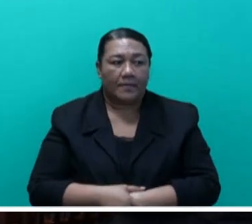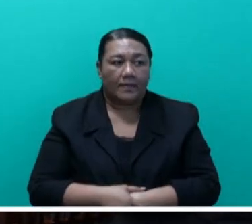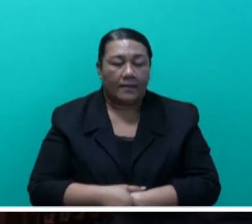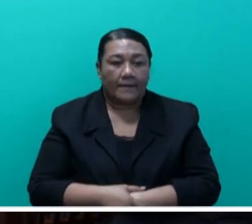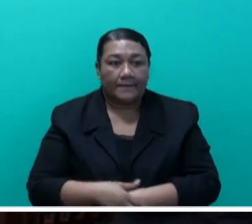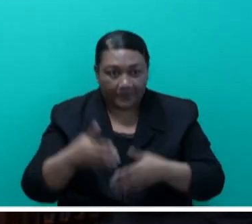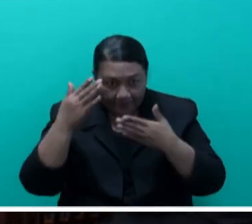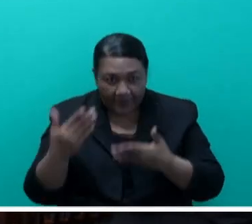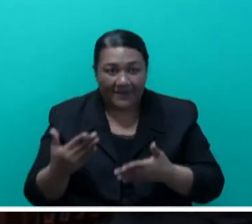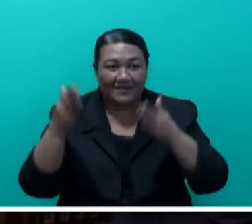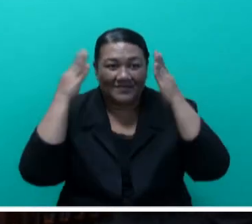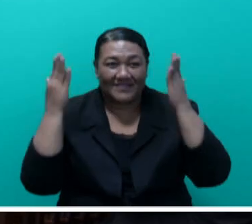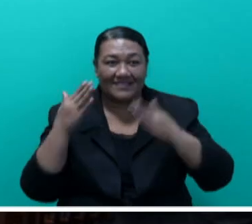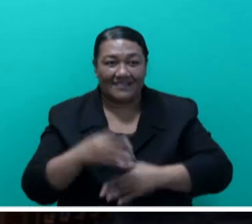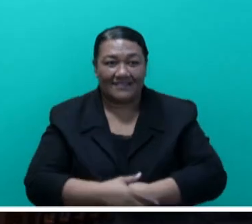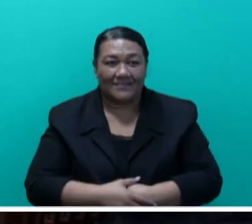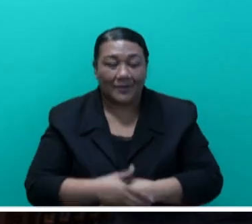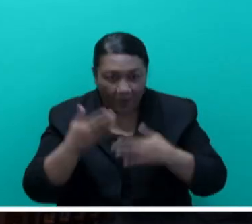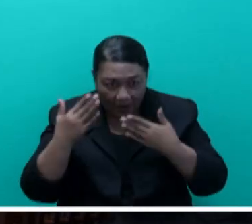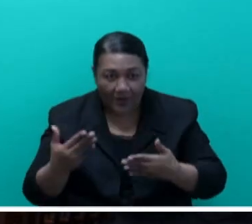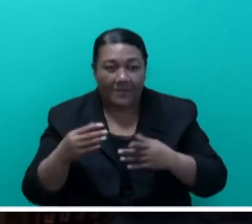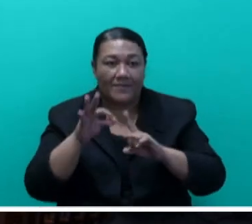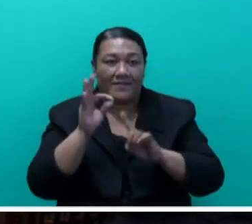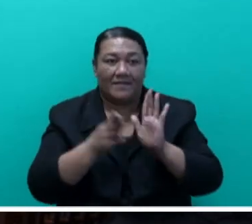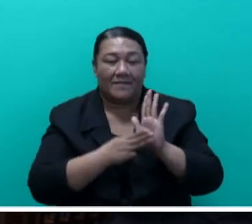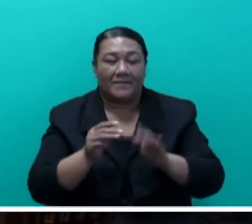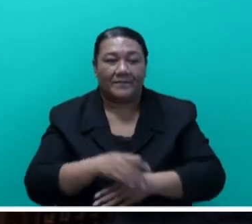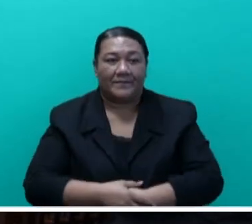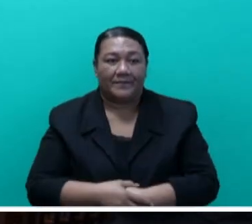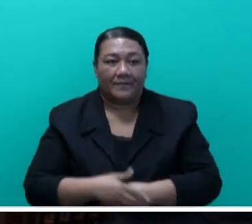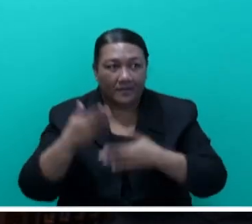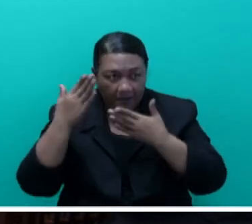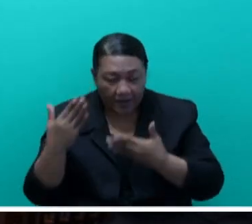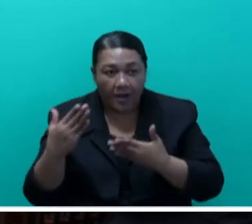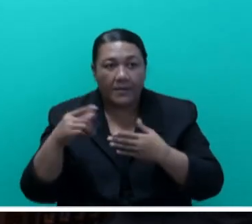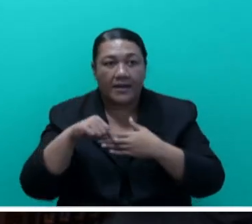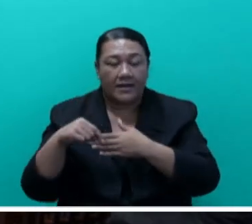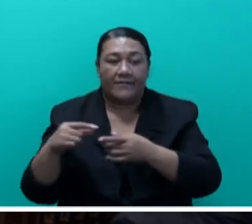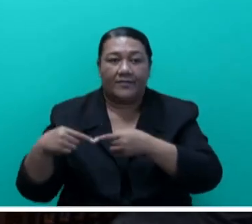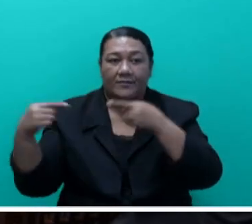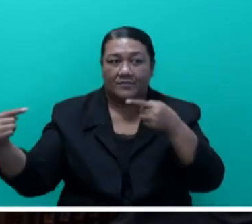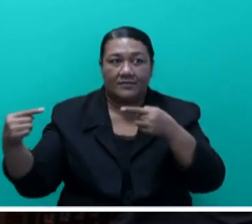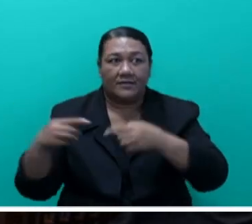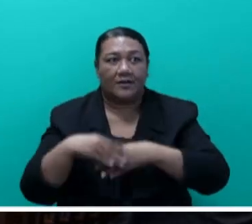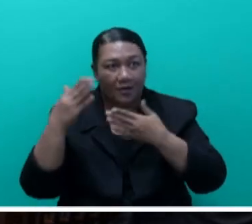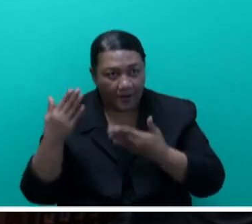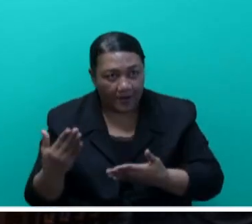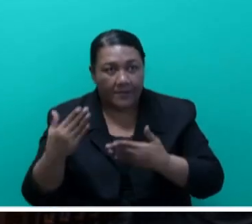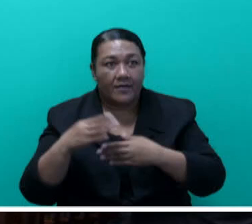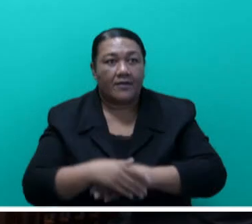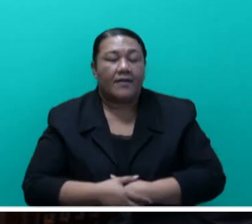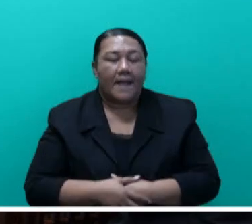The Honourable Speaker, Honourable Prime Minister, Honourable Leader of the Opposition, Honourable Members of